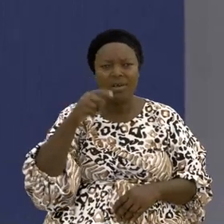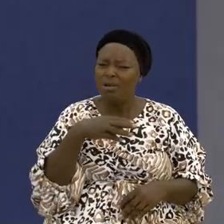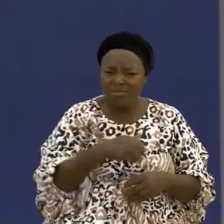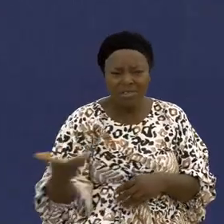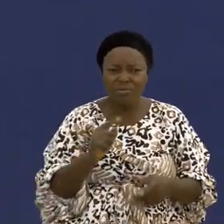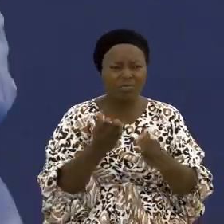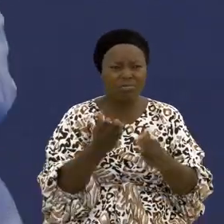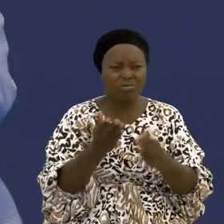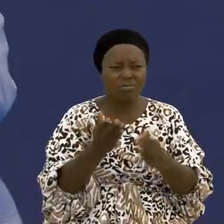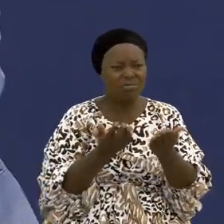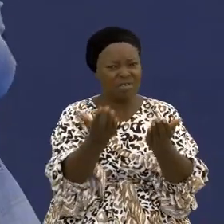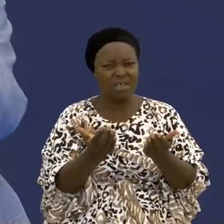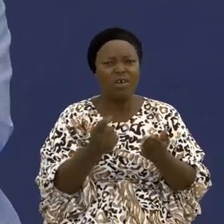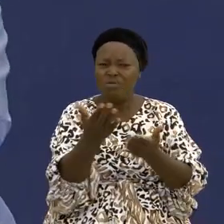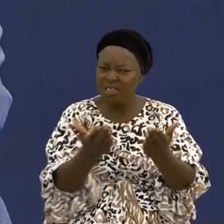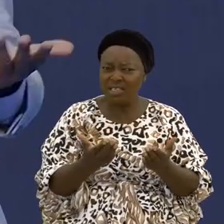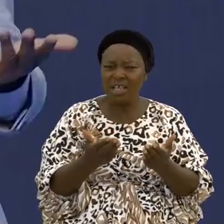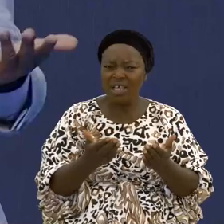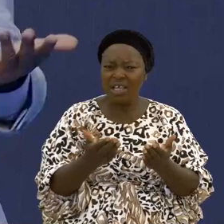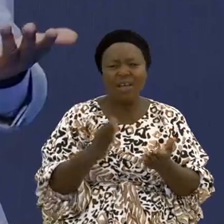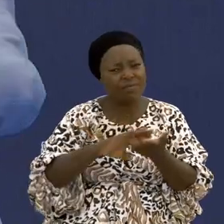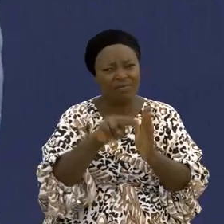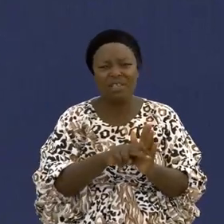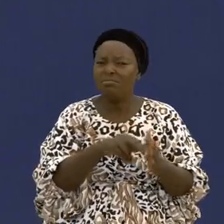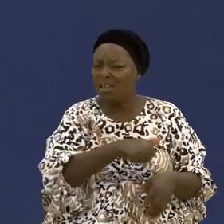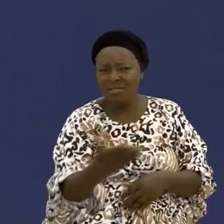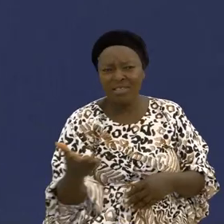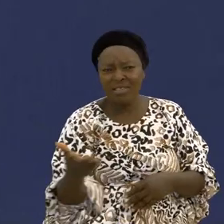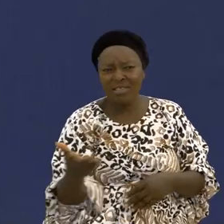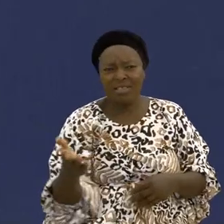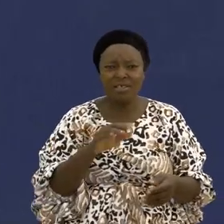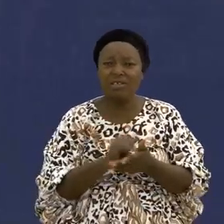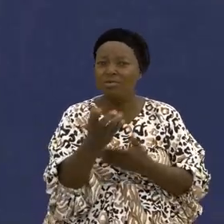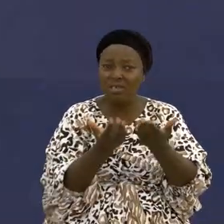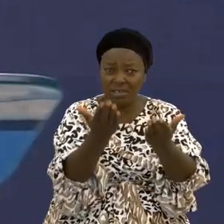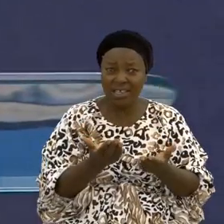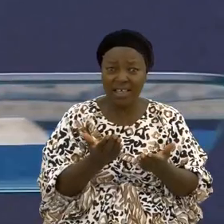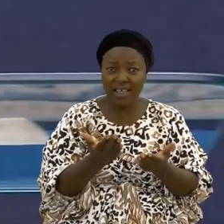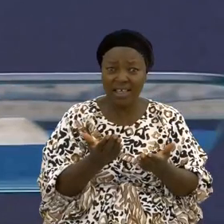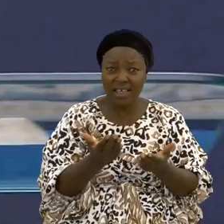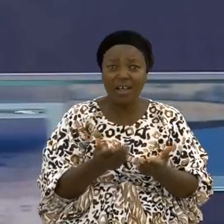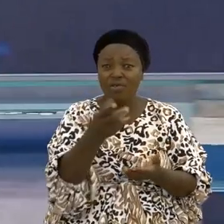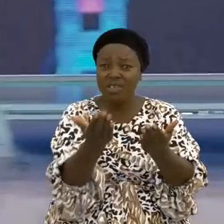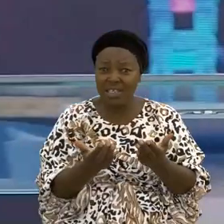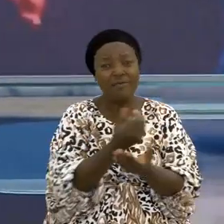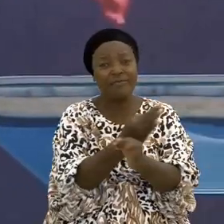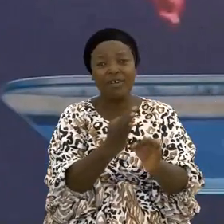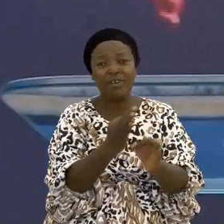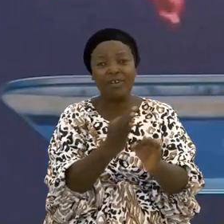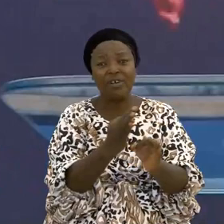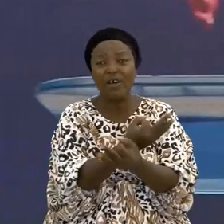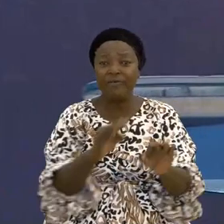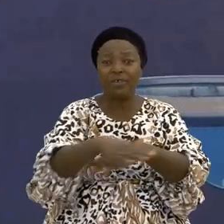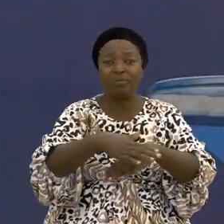things you desire forgiveness. Whatsoever things you desire freedom. That